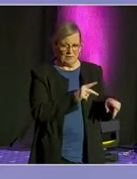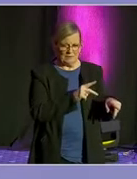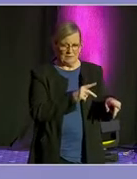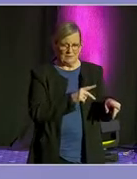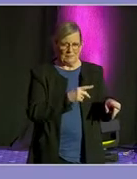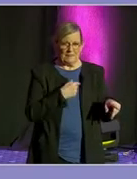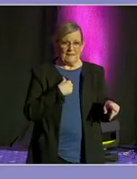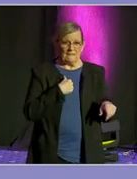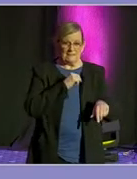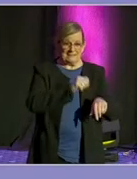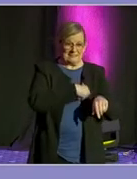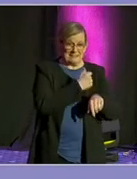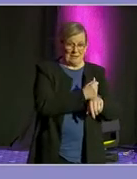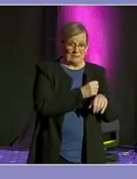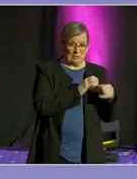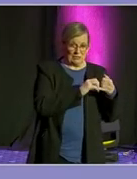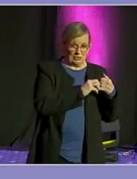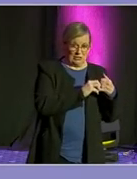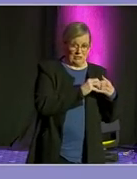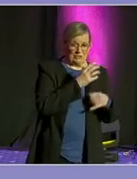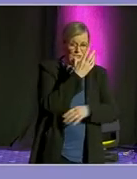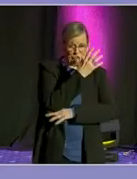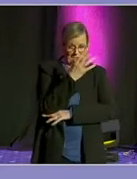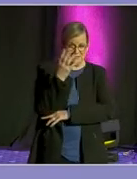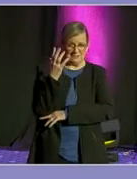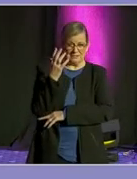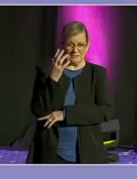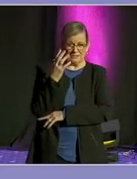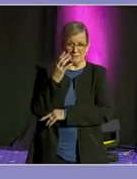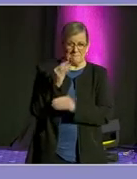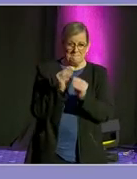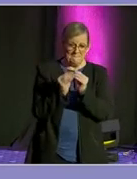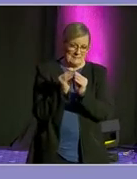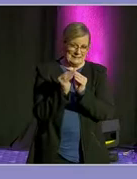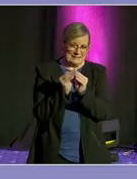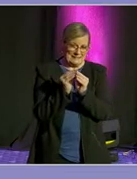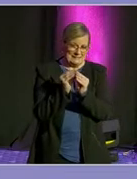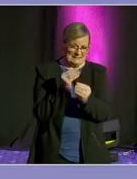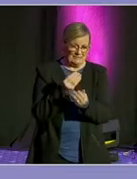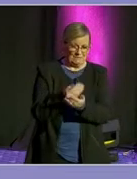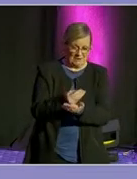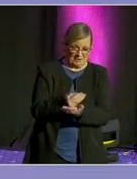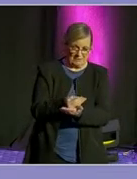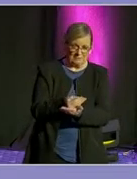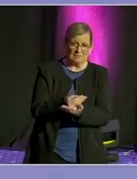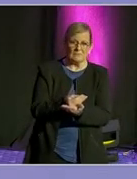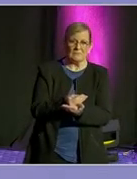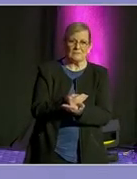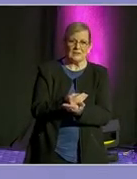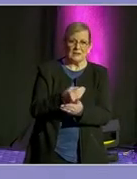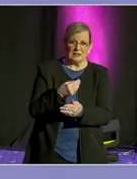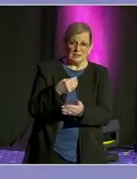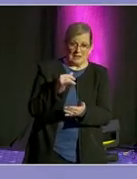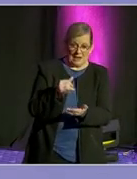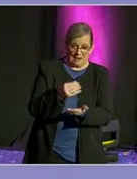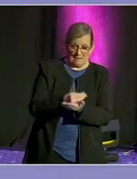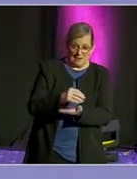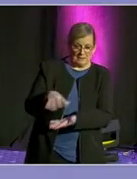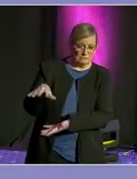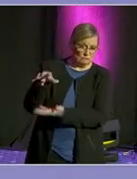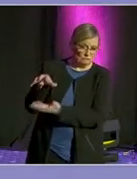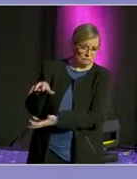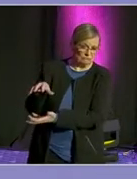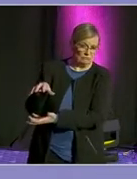Cherry Tree Maintenance Fund that Diana just mentioned. Donations to this endowment ensure the trees continue maintenance and care